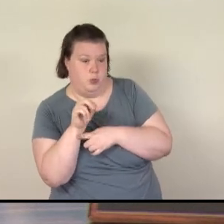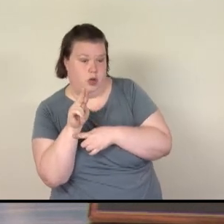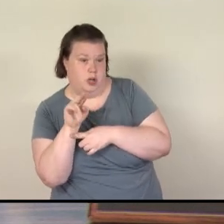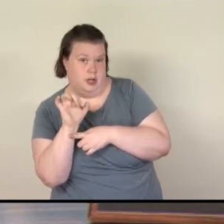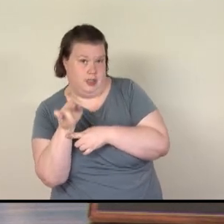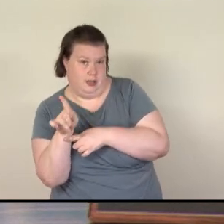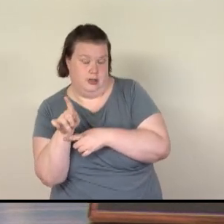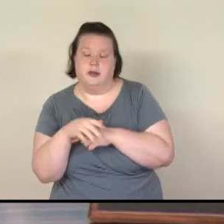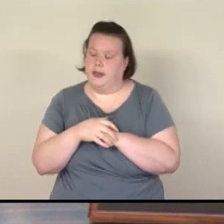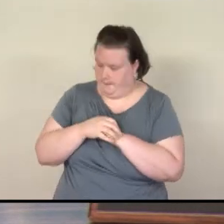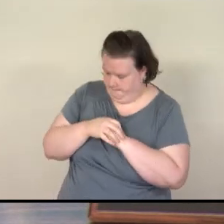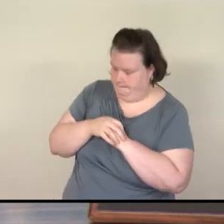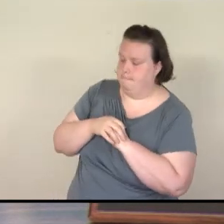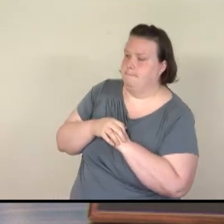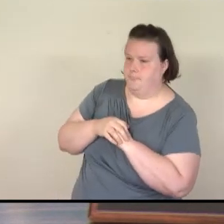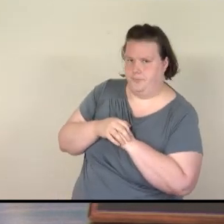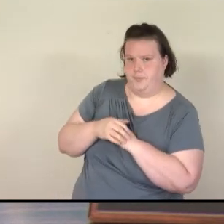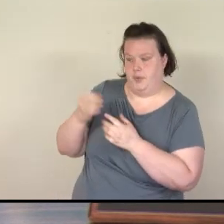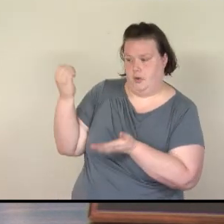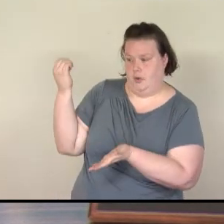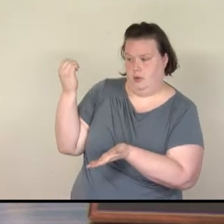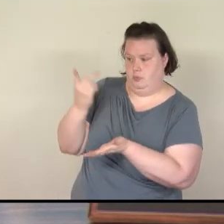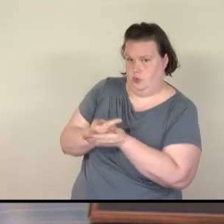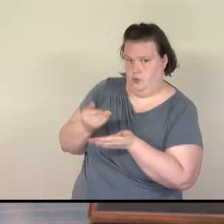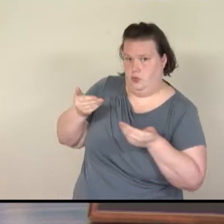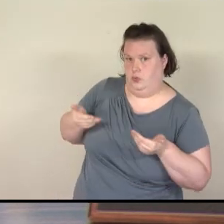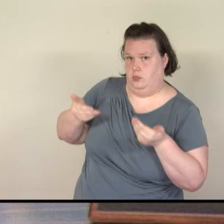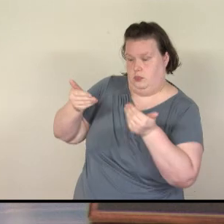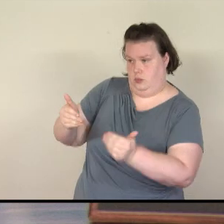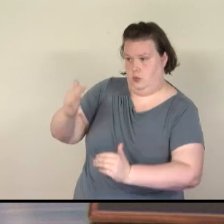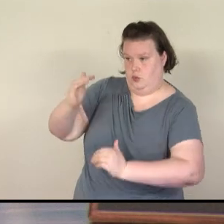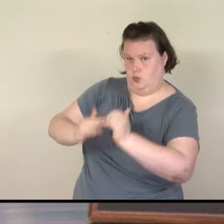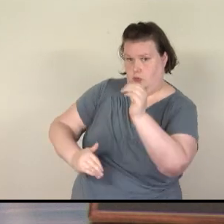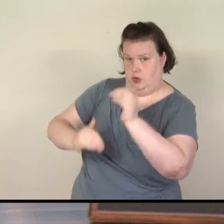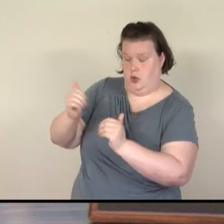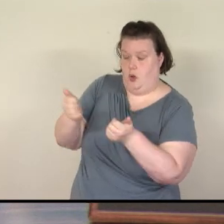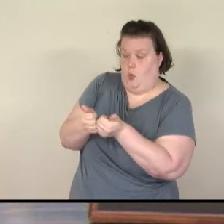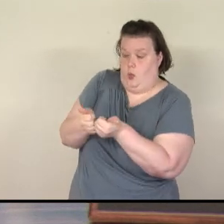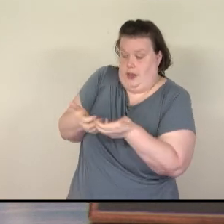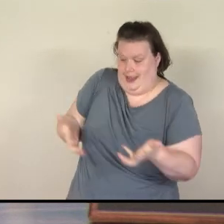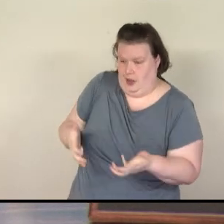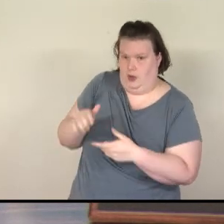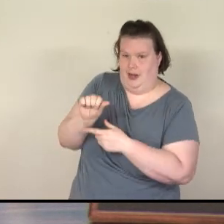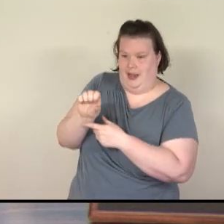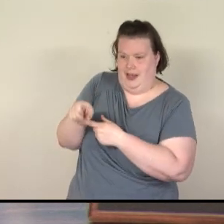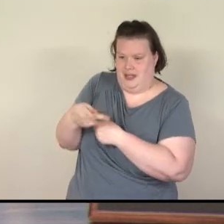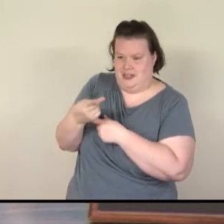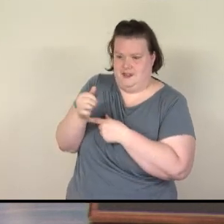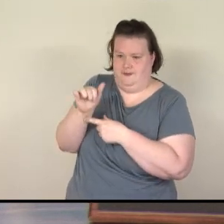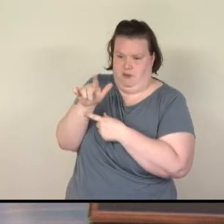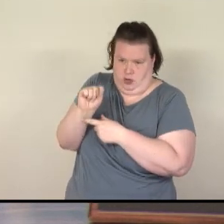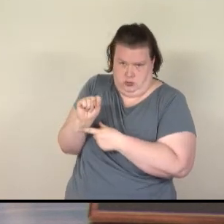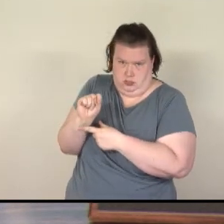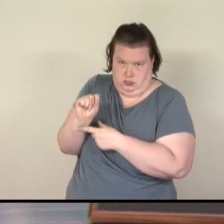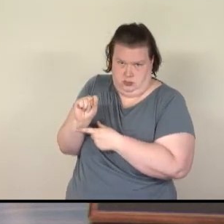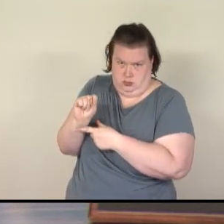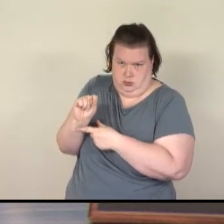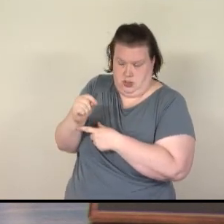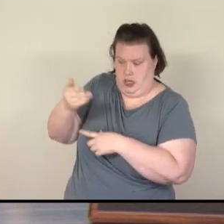to move forward with the construction of the school without the asphalt in the fire lane at the front of the